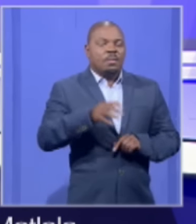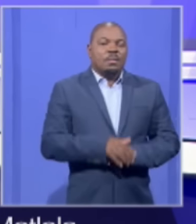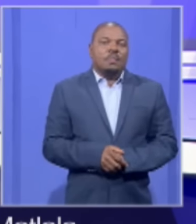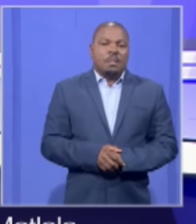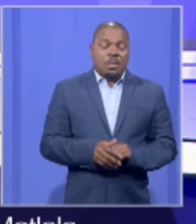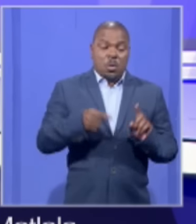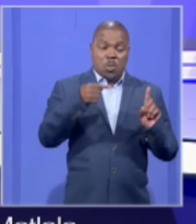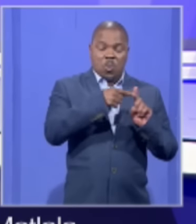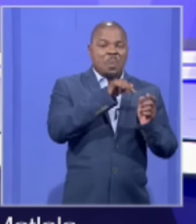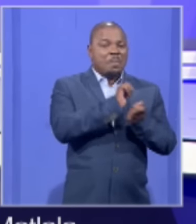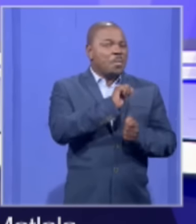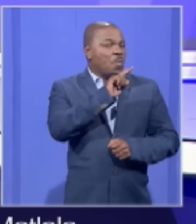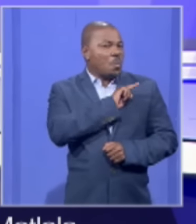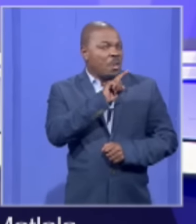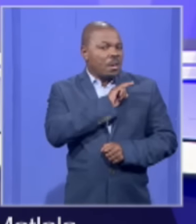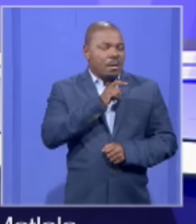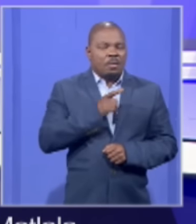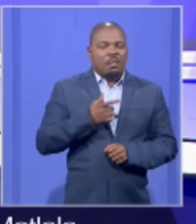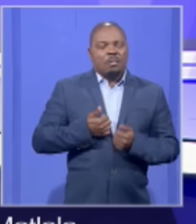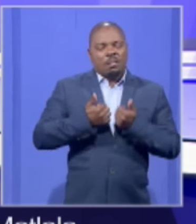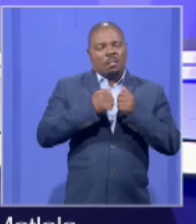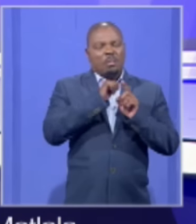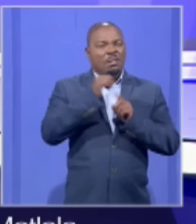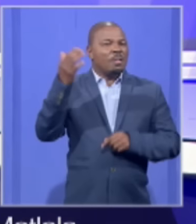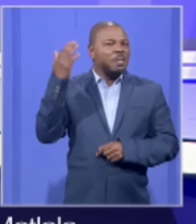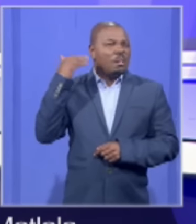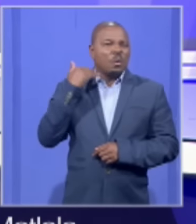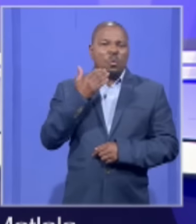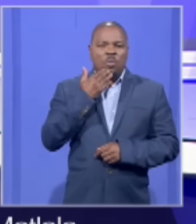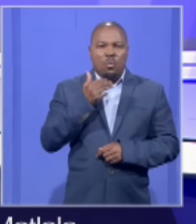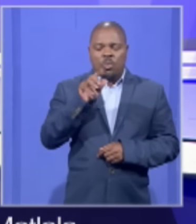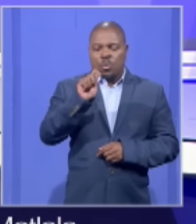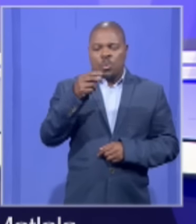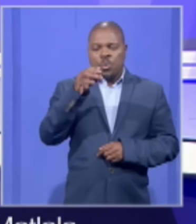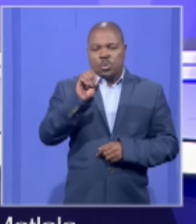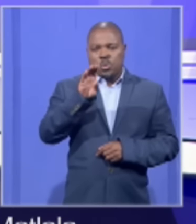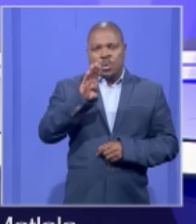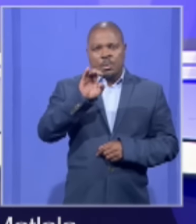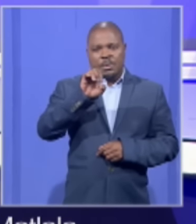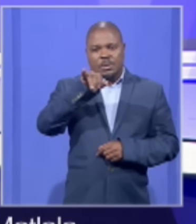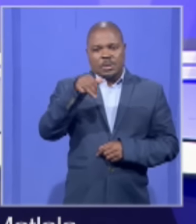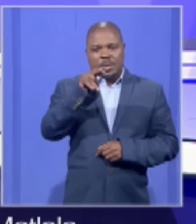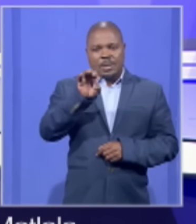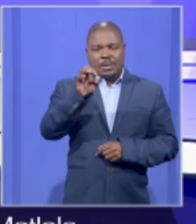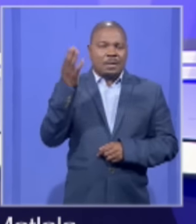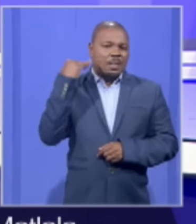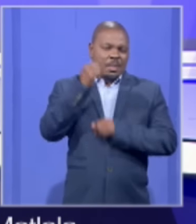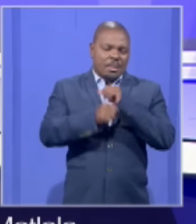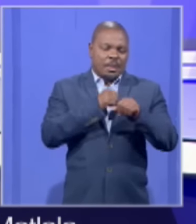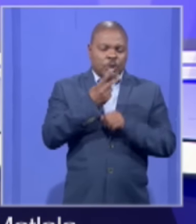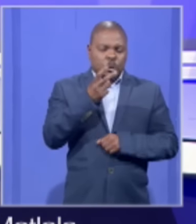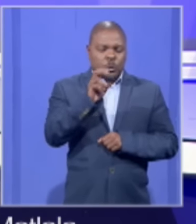Matlala o latofadiwa ka go leka go bolaya mokapelo wa gagwe wa pele Etebogo Thobejane ka Diphalane wa